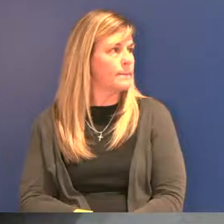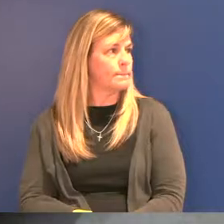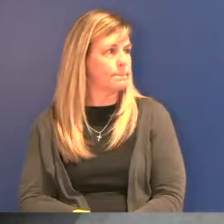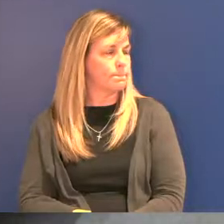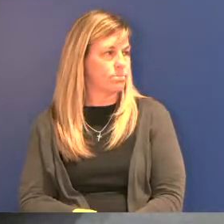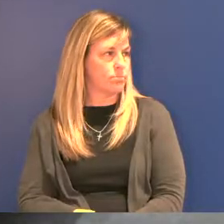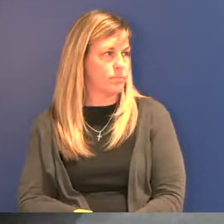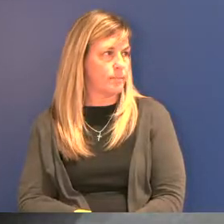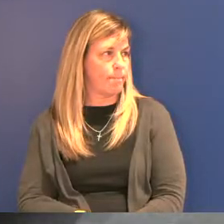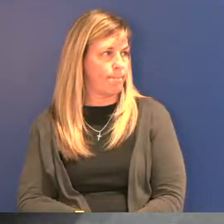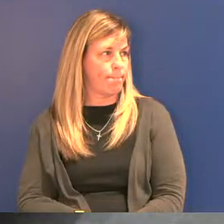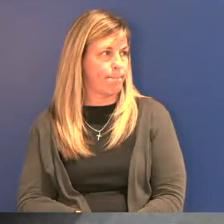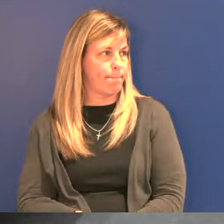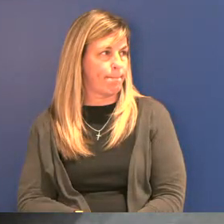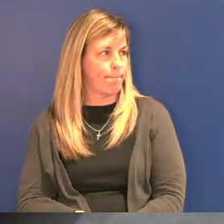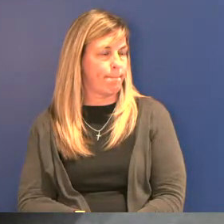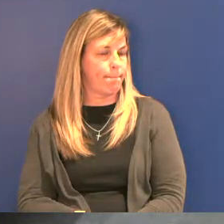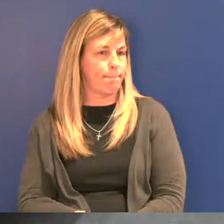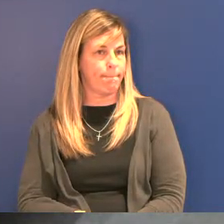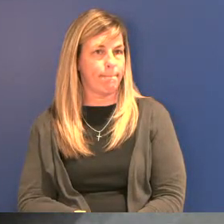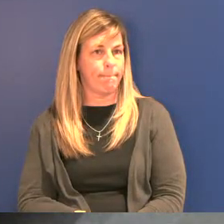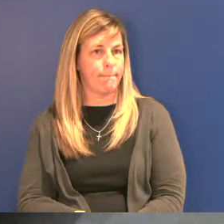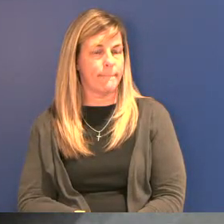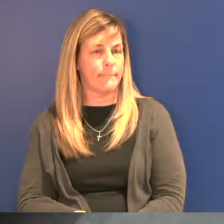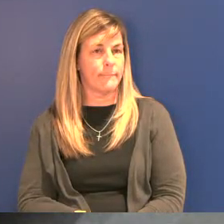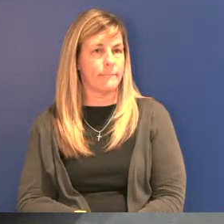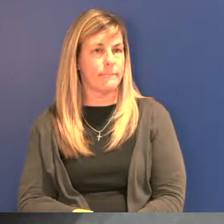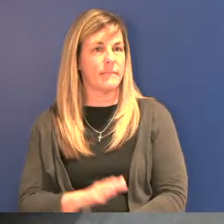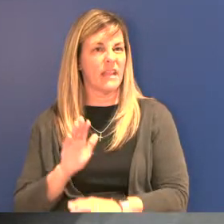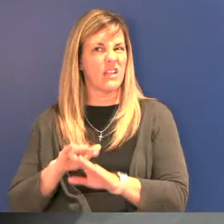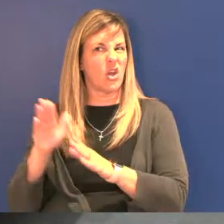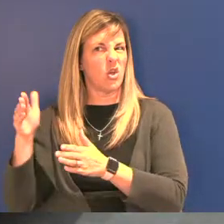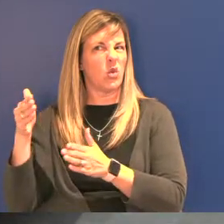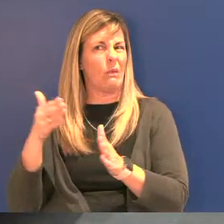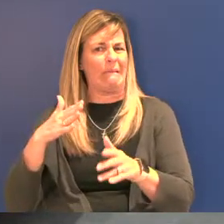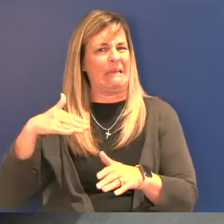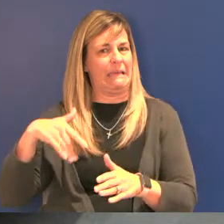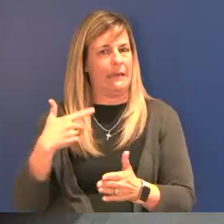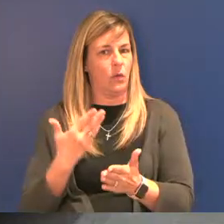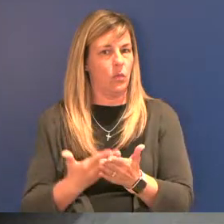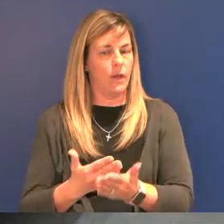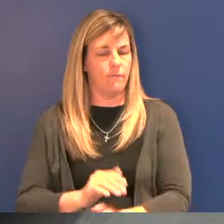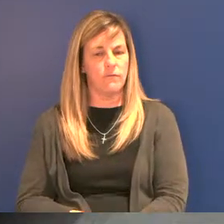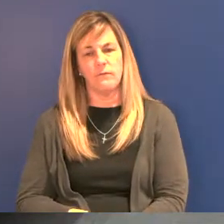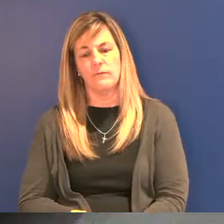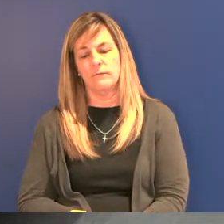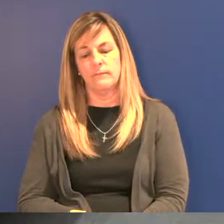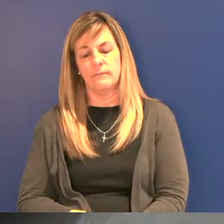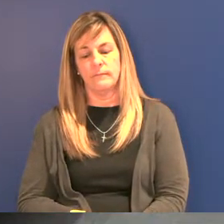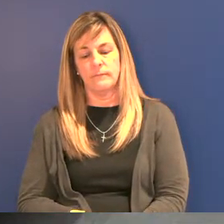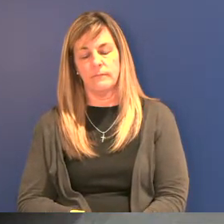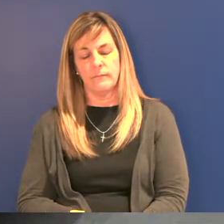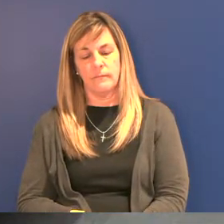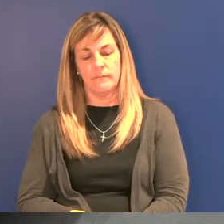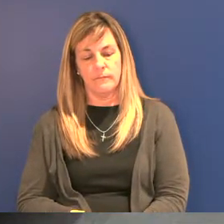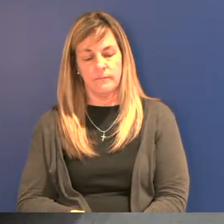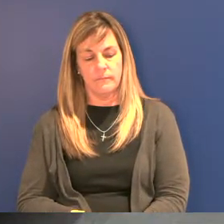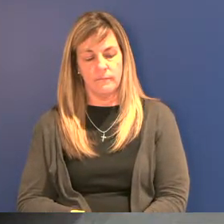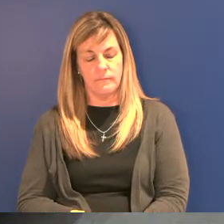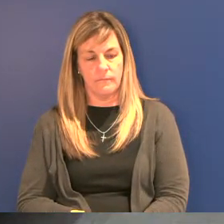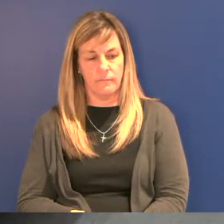Is he not here? If I may, he's on his way. He's just not here yet.